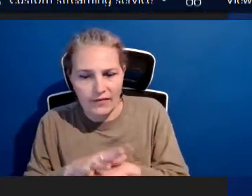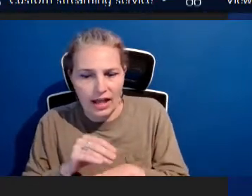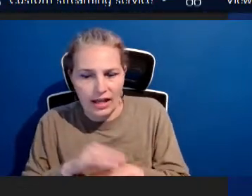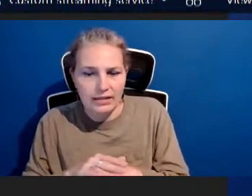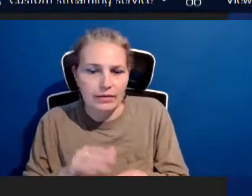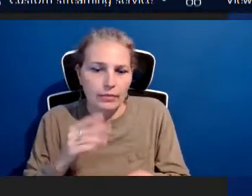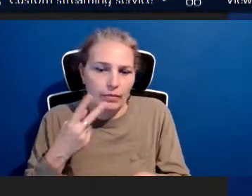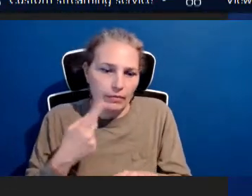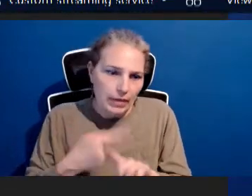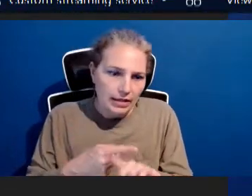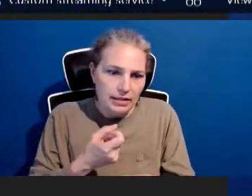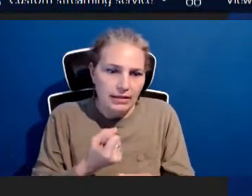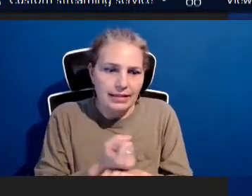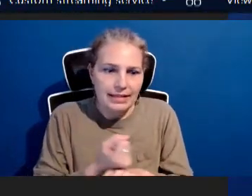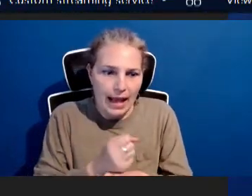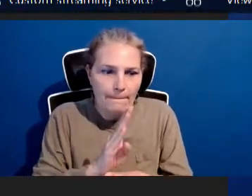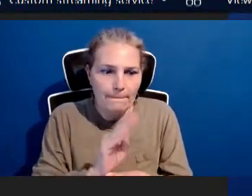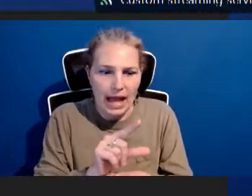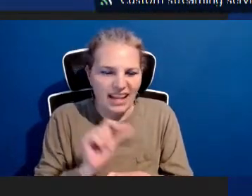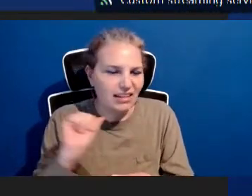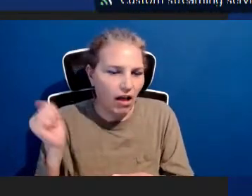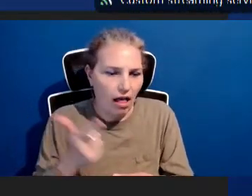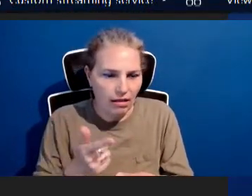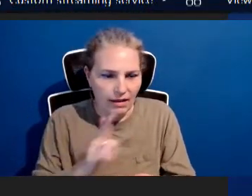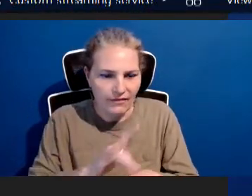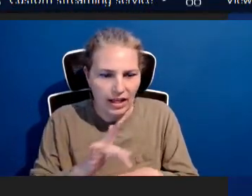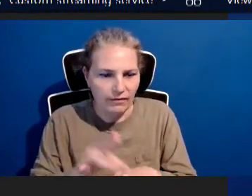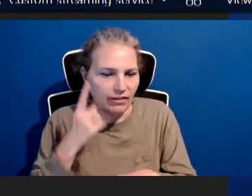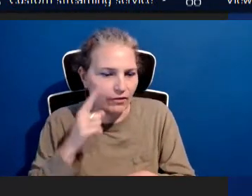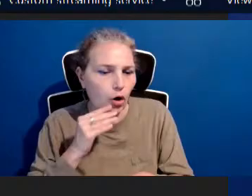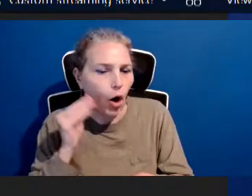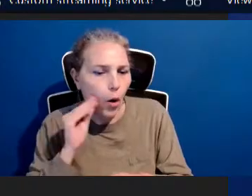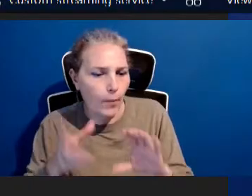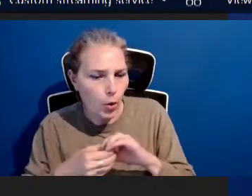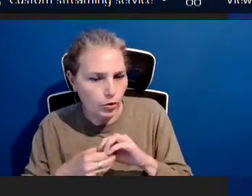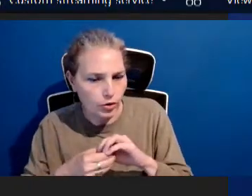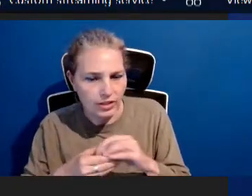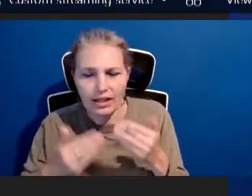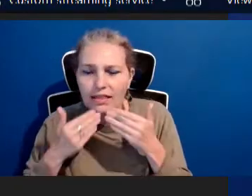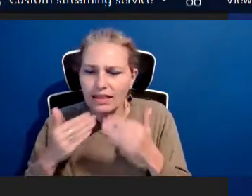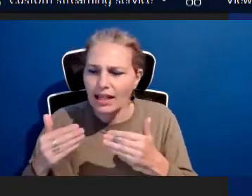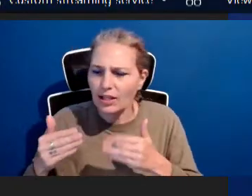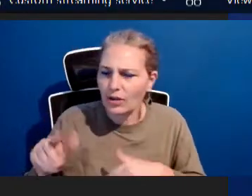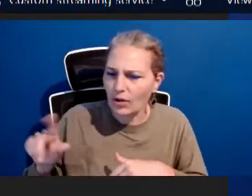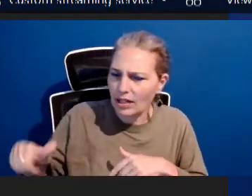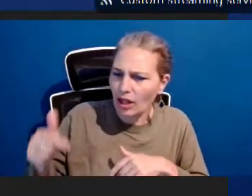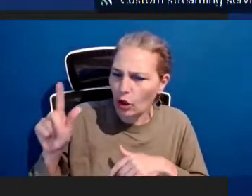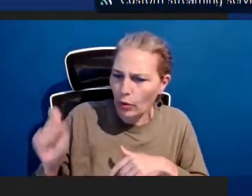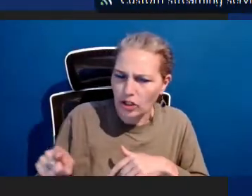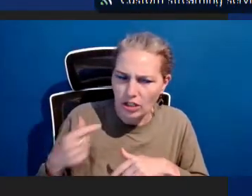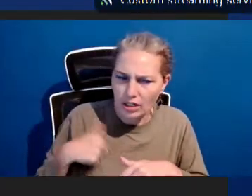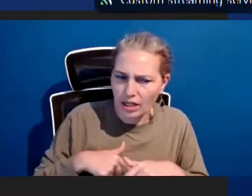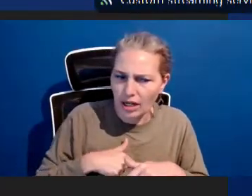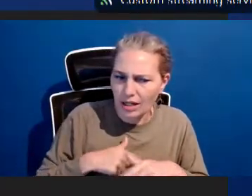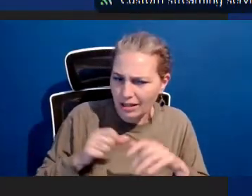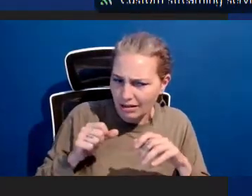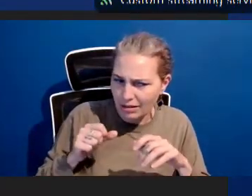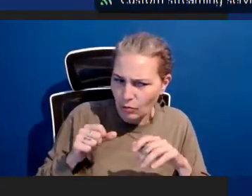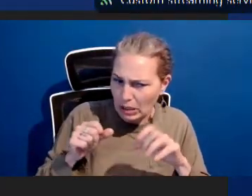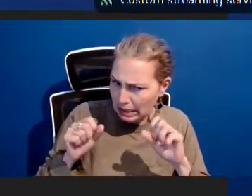Thank you, Kiara. Another question for Public Works, but shifting the focus. It asks, are we able to see the progress